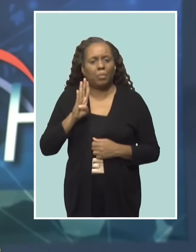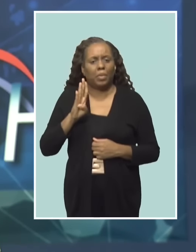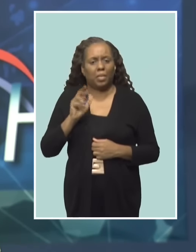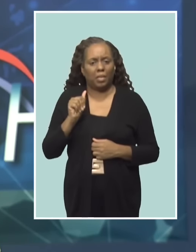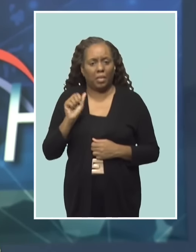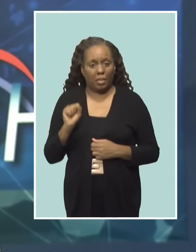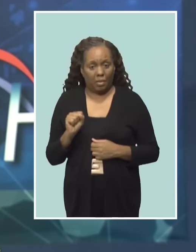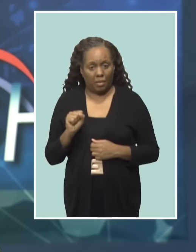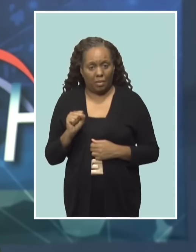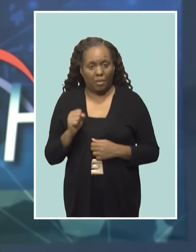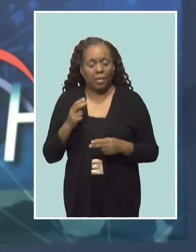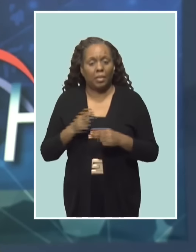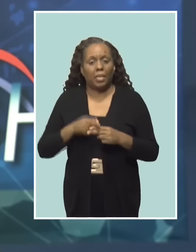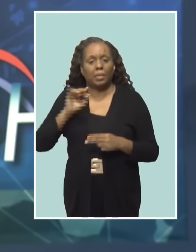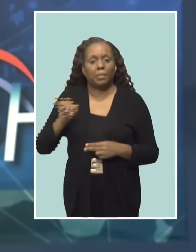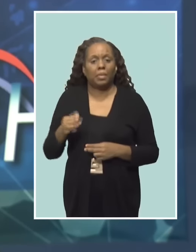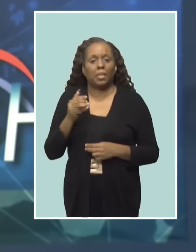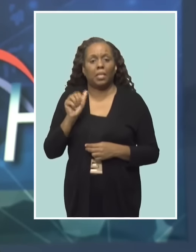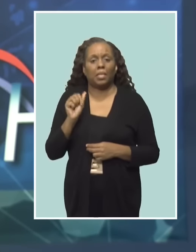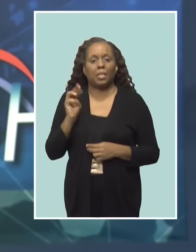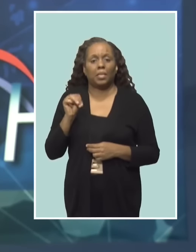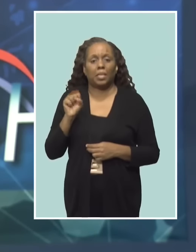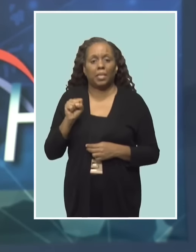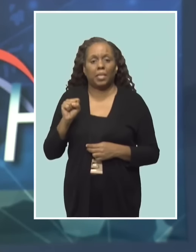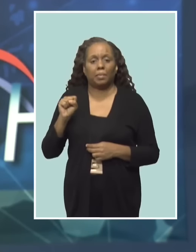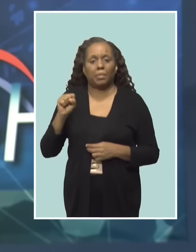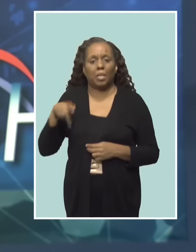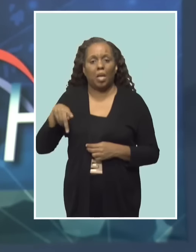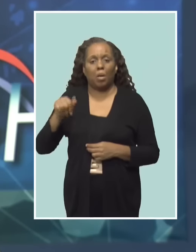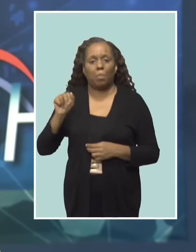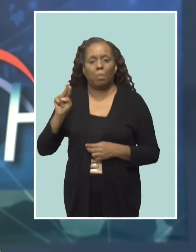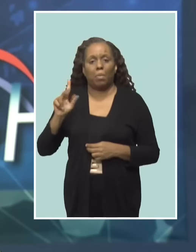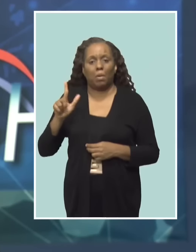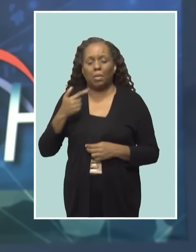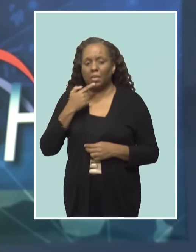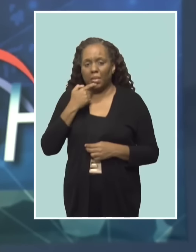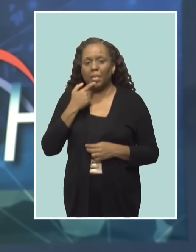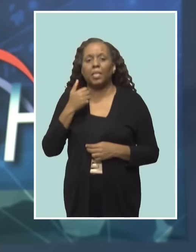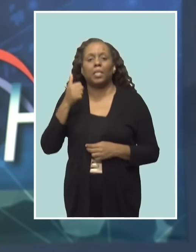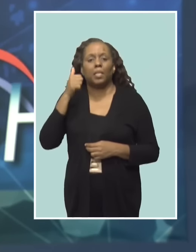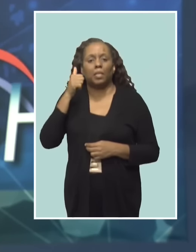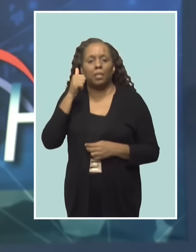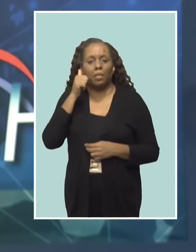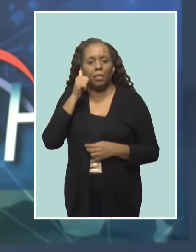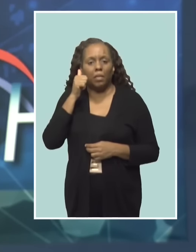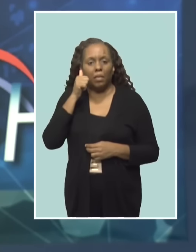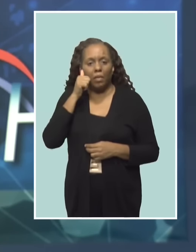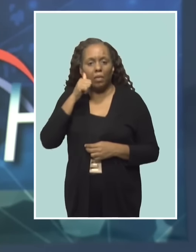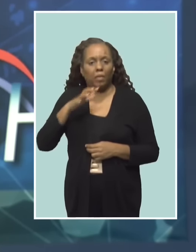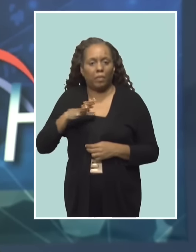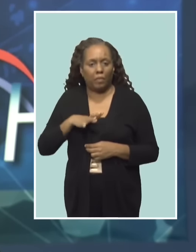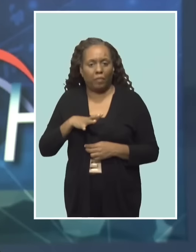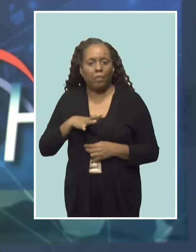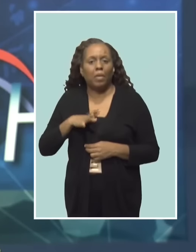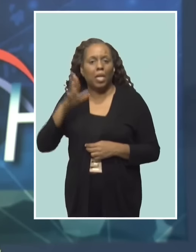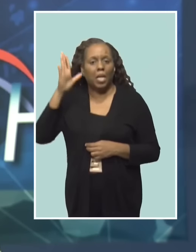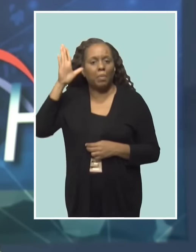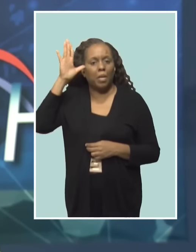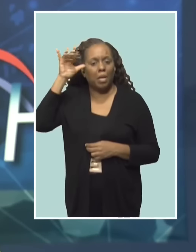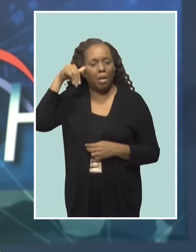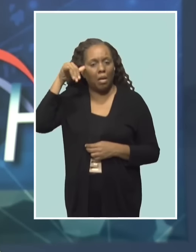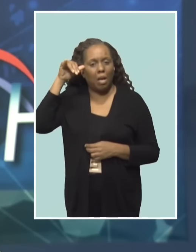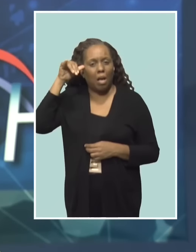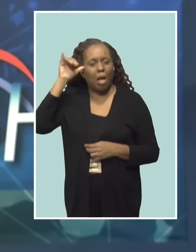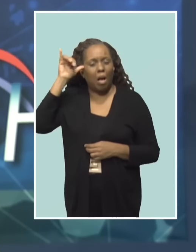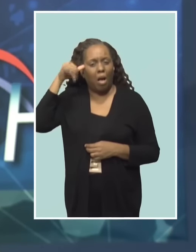James Paul, shared the news that the 180 pregnant heifers being imported to help increase domestic milk production will